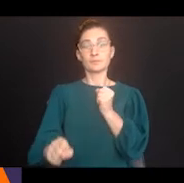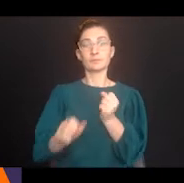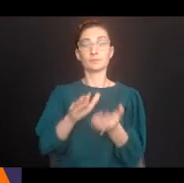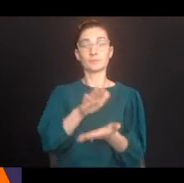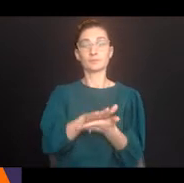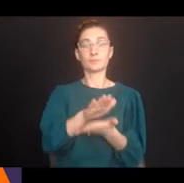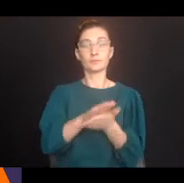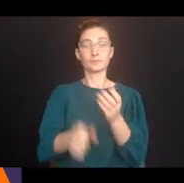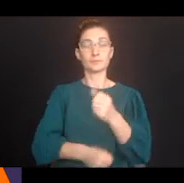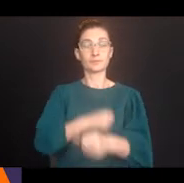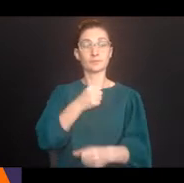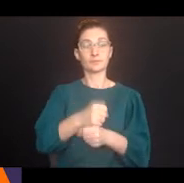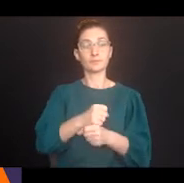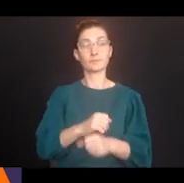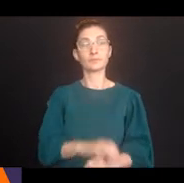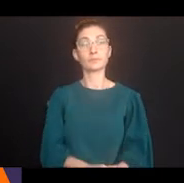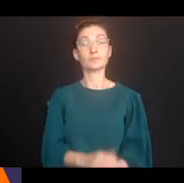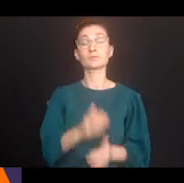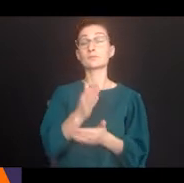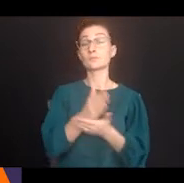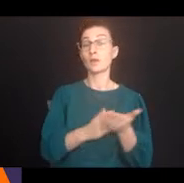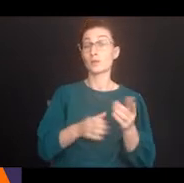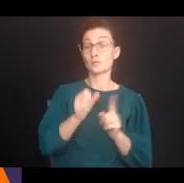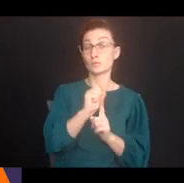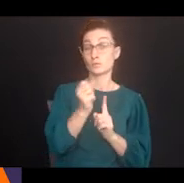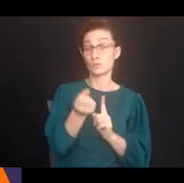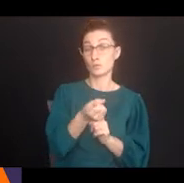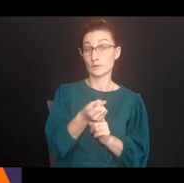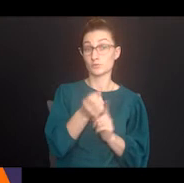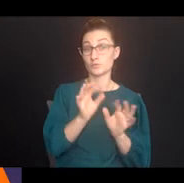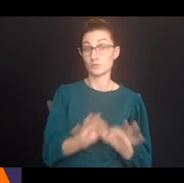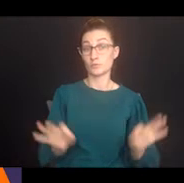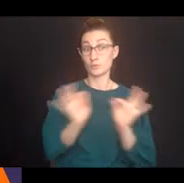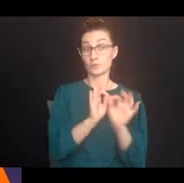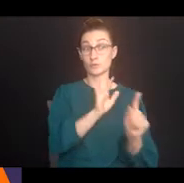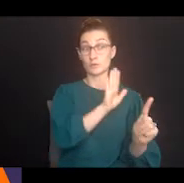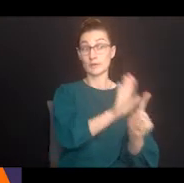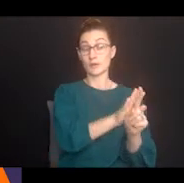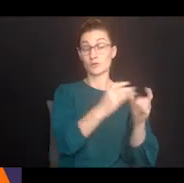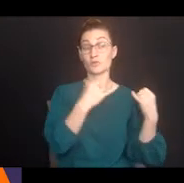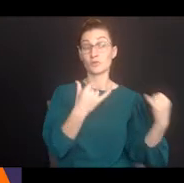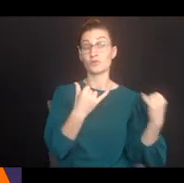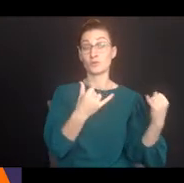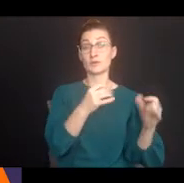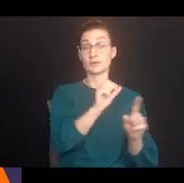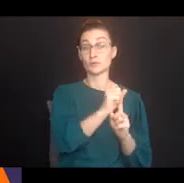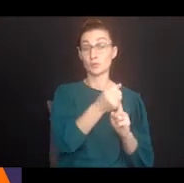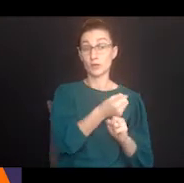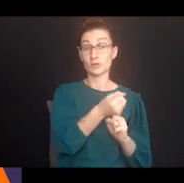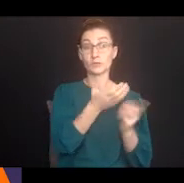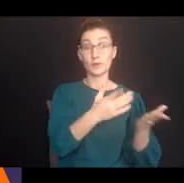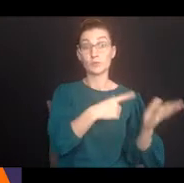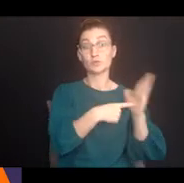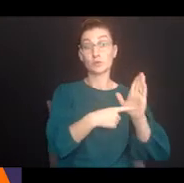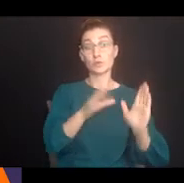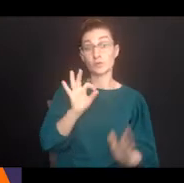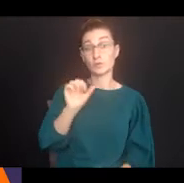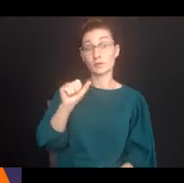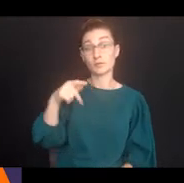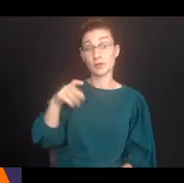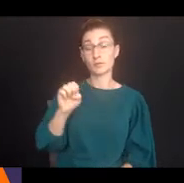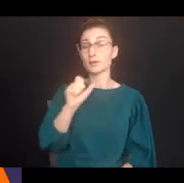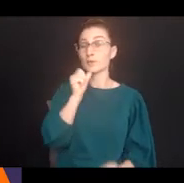Extended school year. Extenuating circumstances pertinent to the student's current situation that indicate the likelihood that